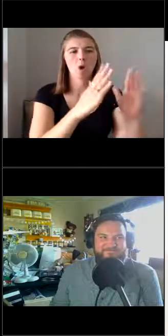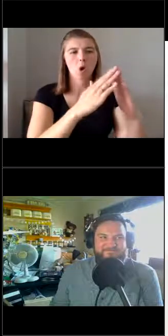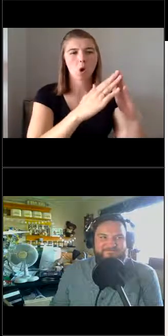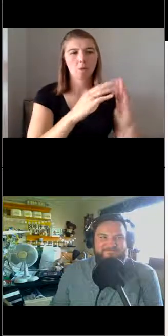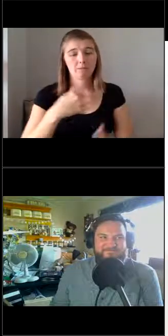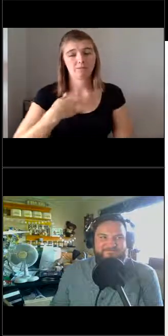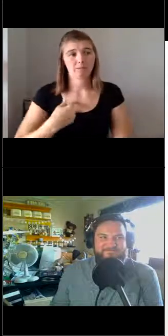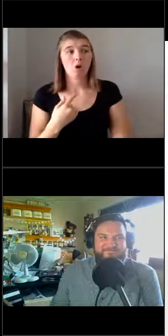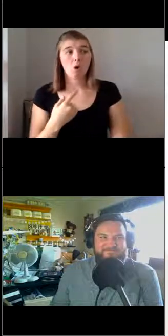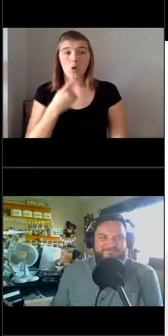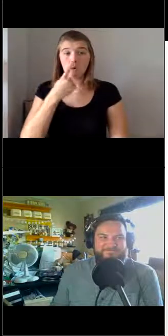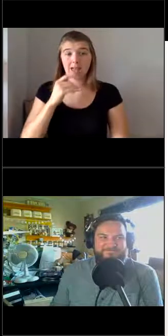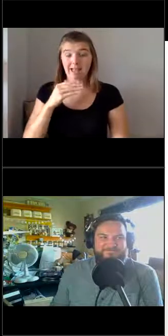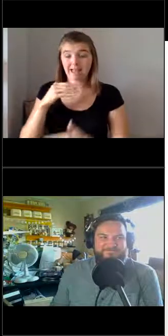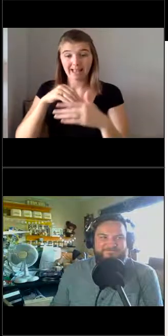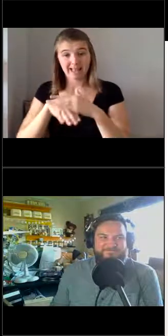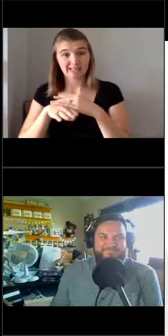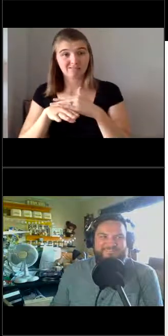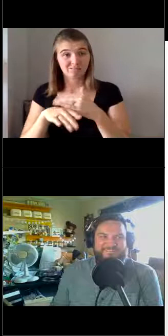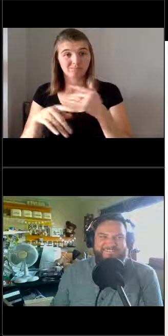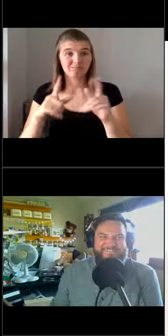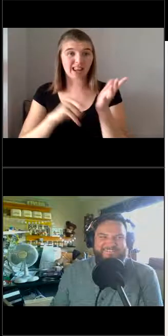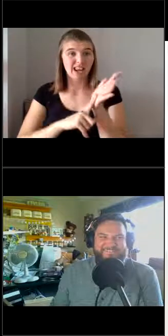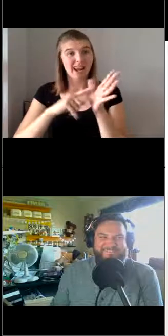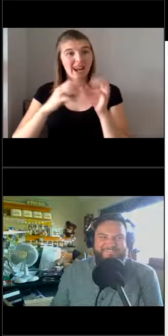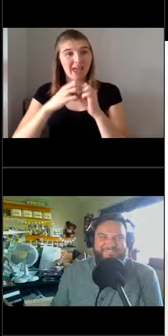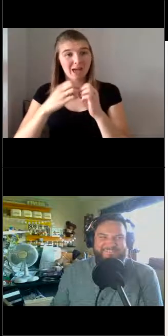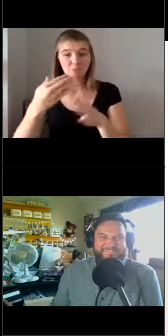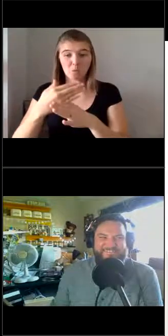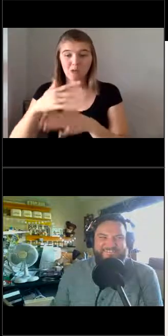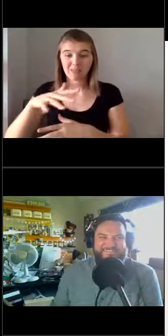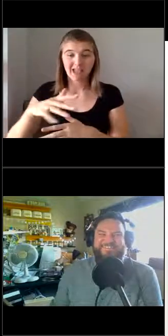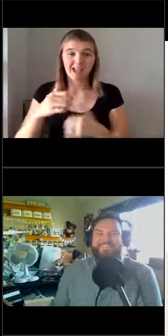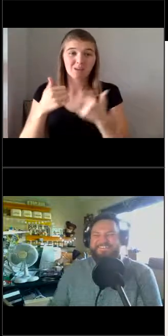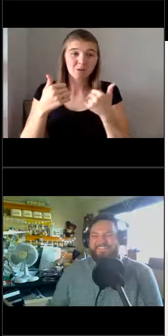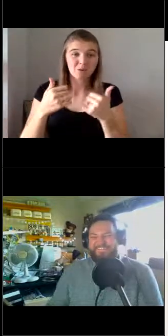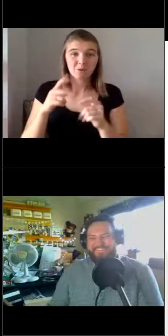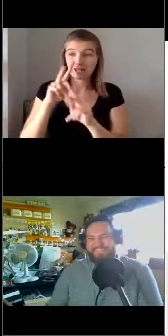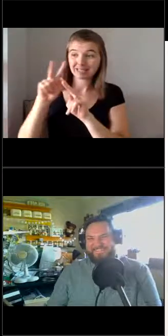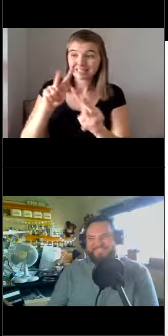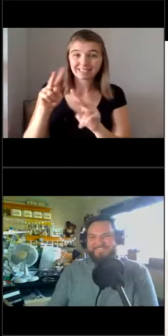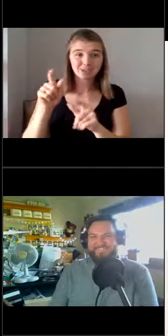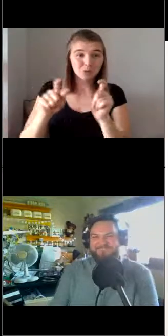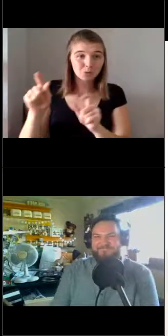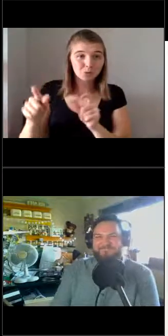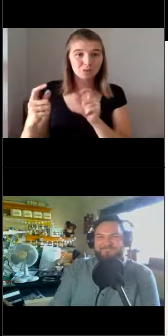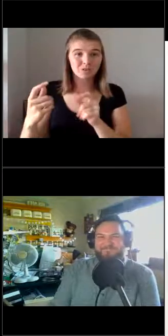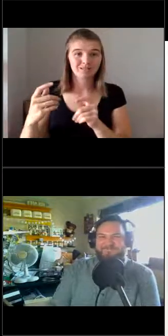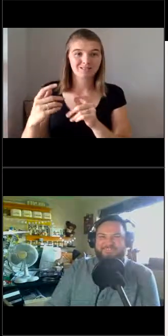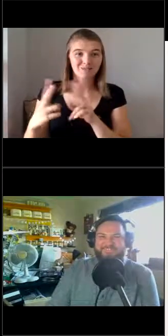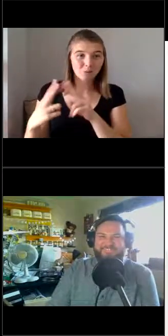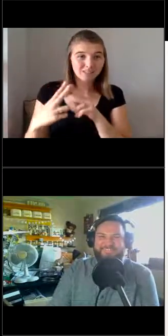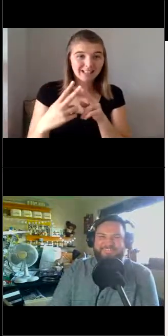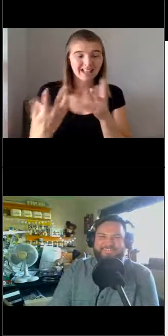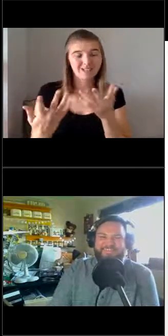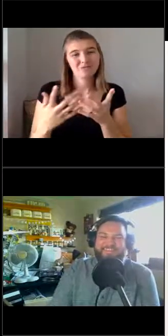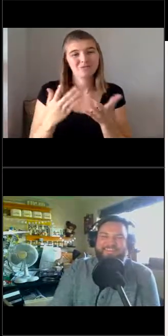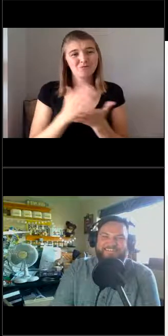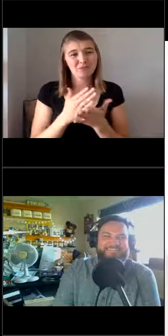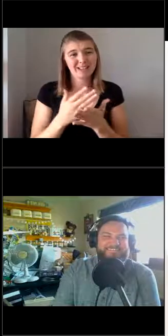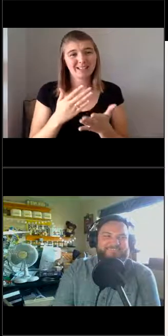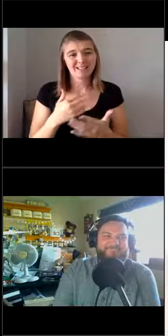in the lab. So it was all good. And I get to still see my students and make sure that they are working. So it all worked out in the end for me. So I